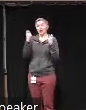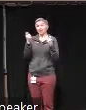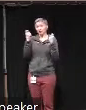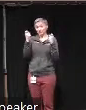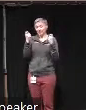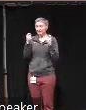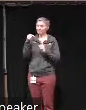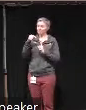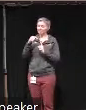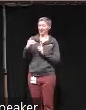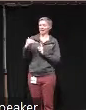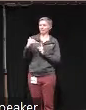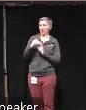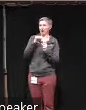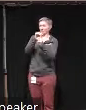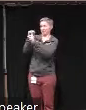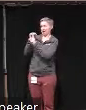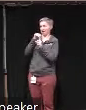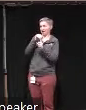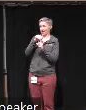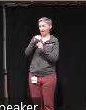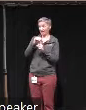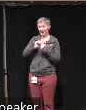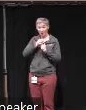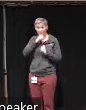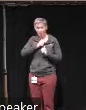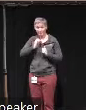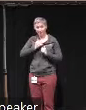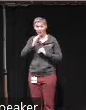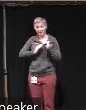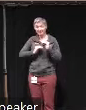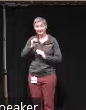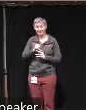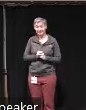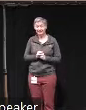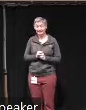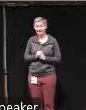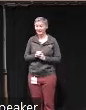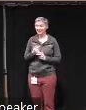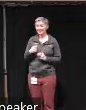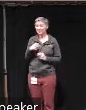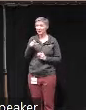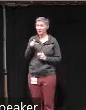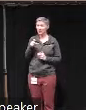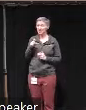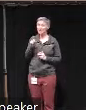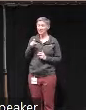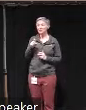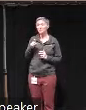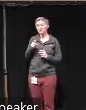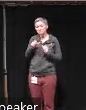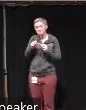a reminder to everybody. That's how old our building is. And we need to keep